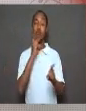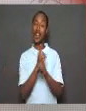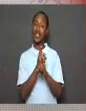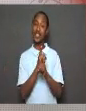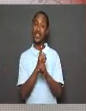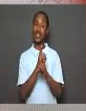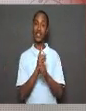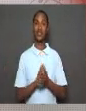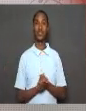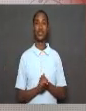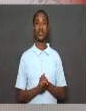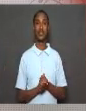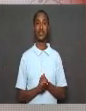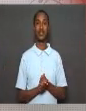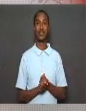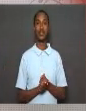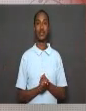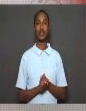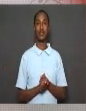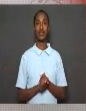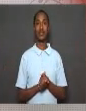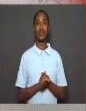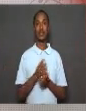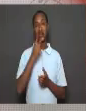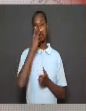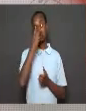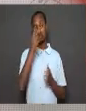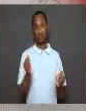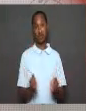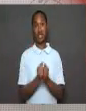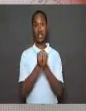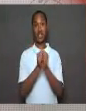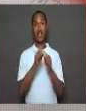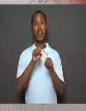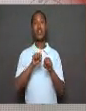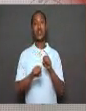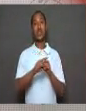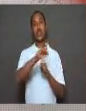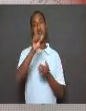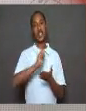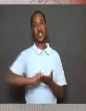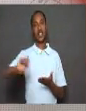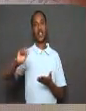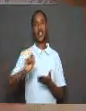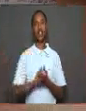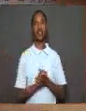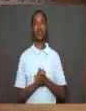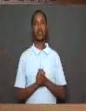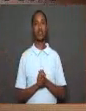correctly? Let us go through each one together so you can check.